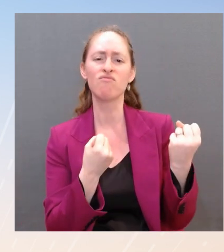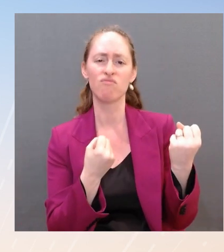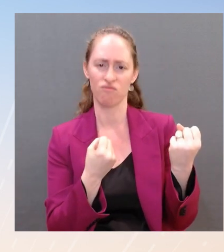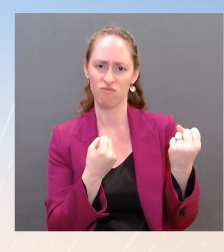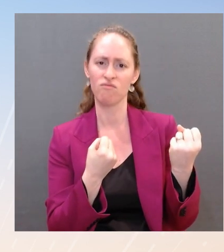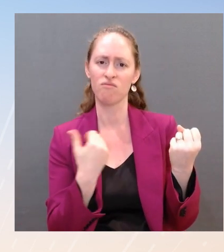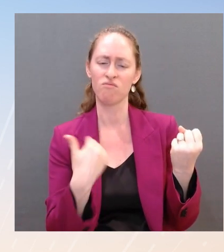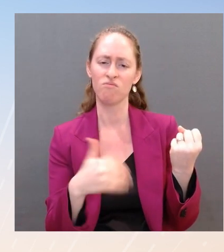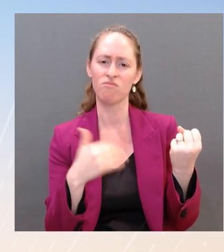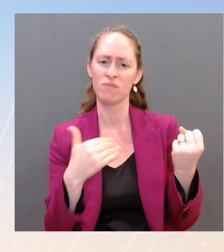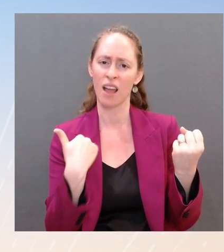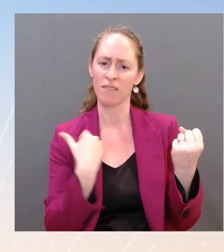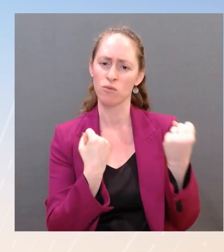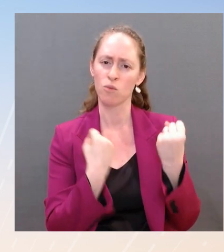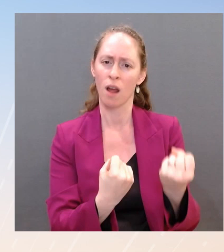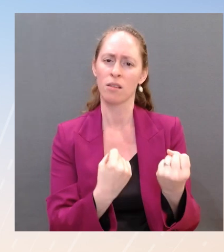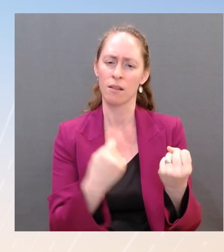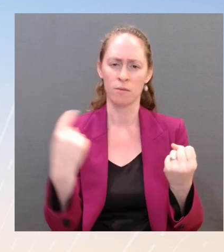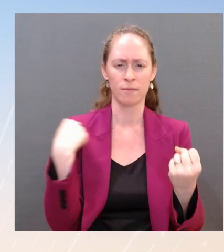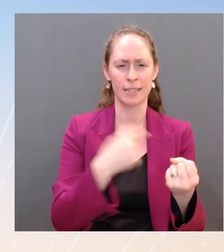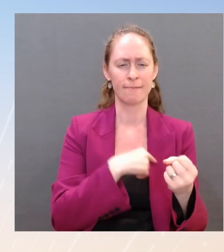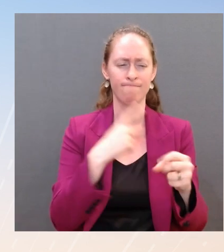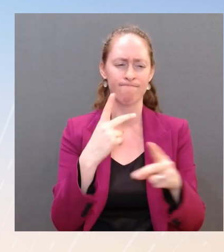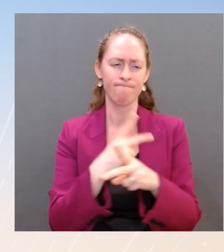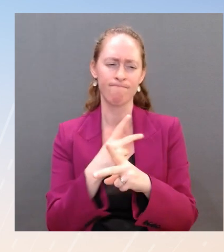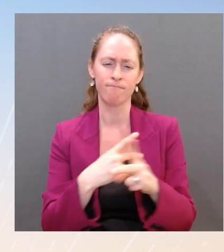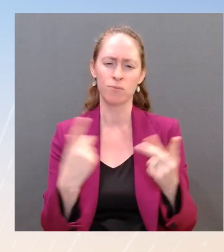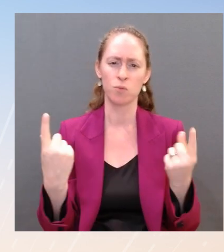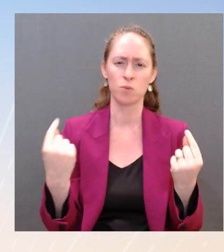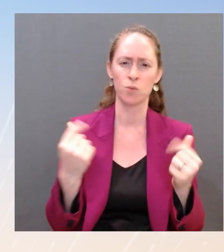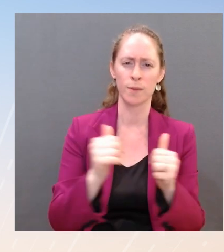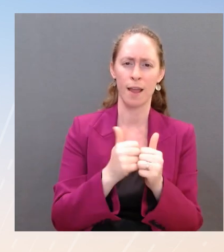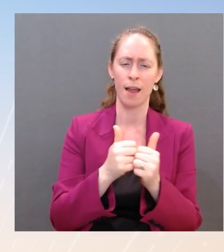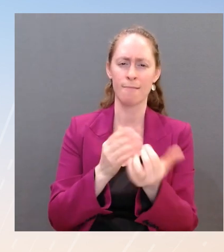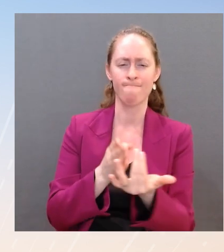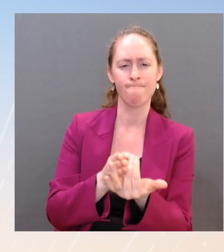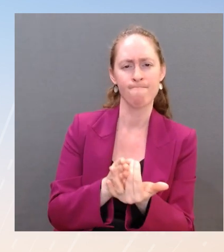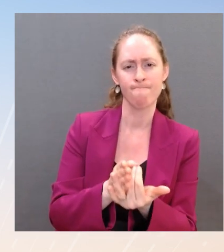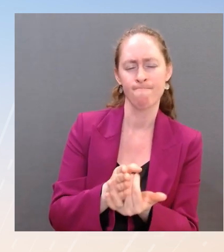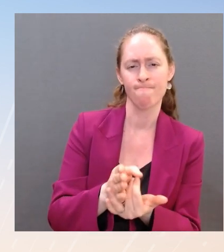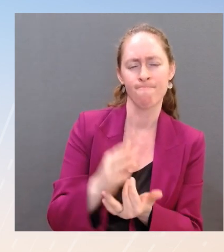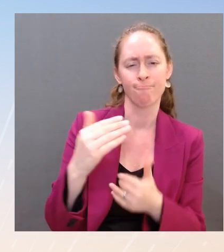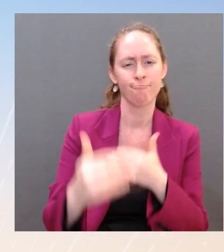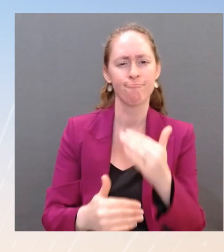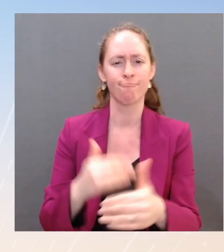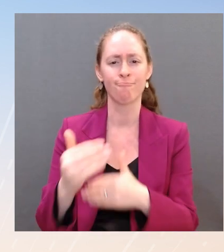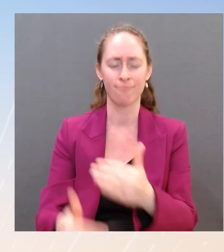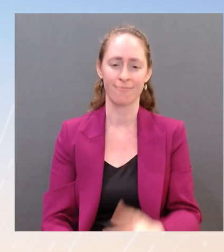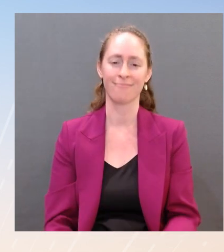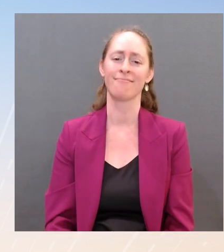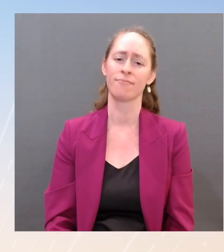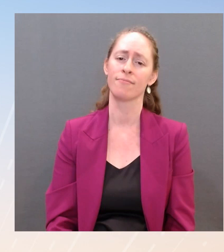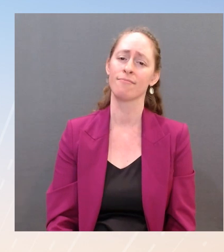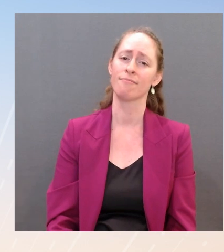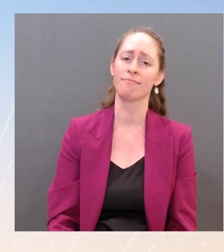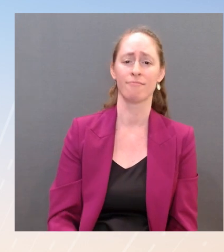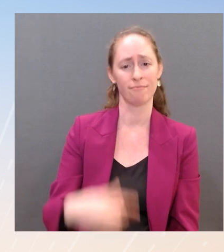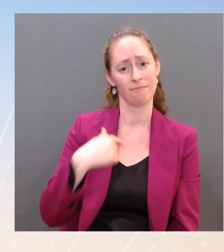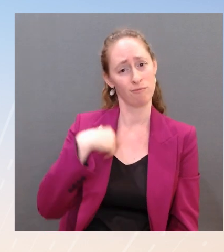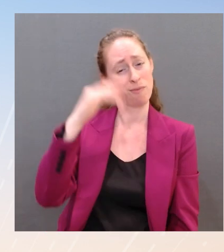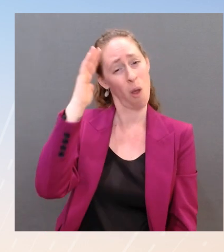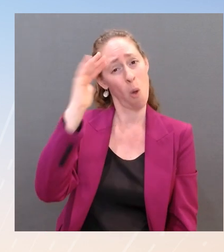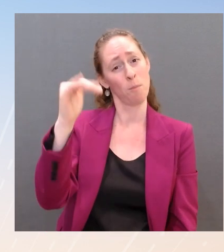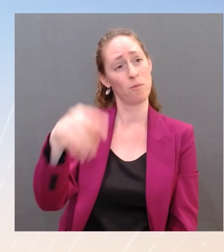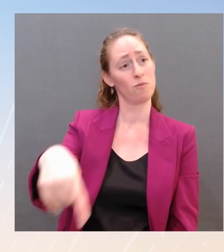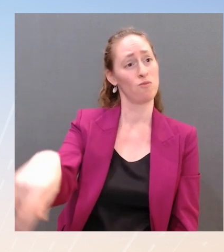forward. And I hope you all realize really just how special that is. You know, from the schools